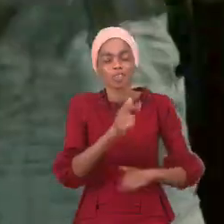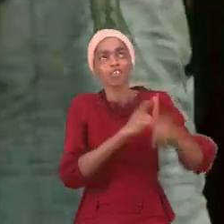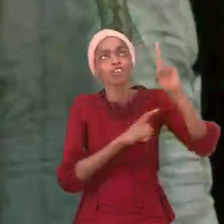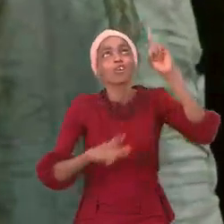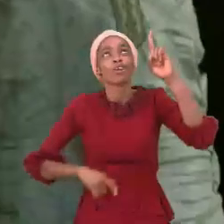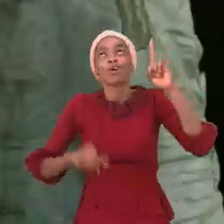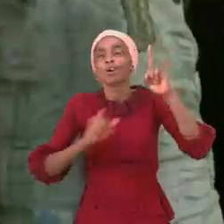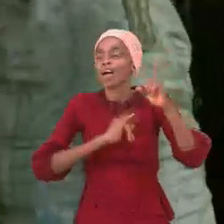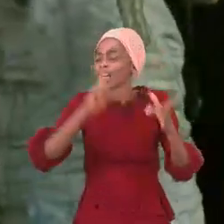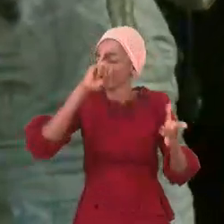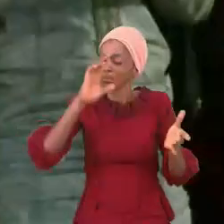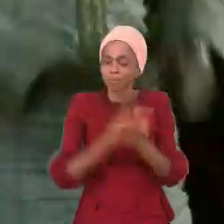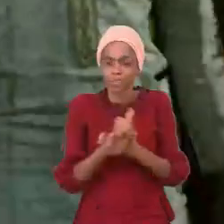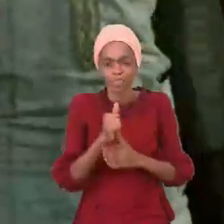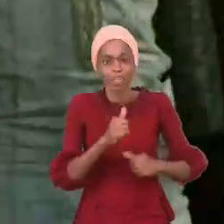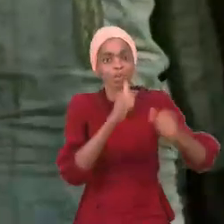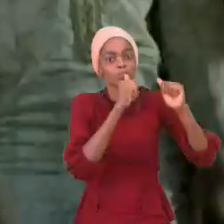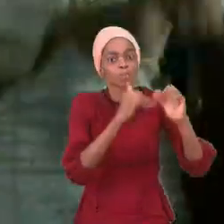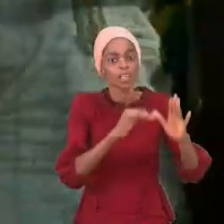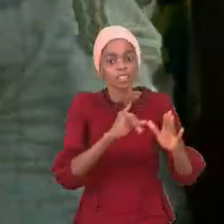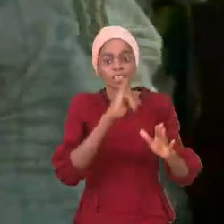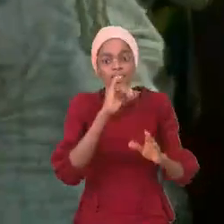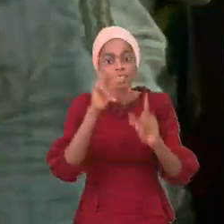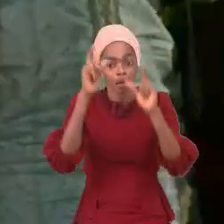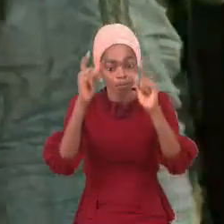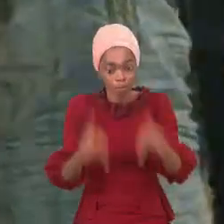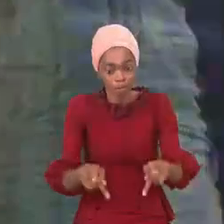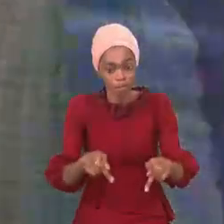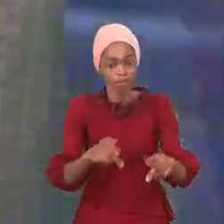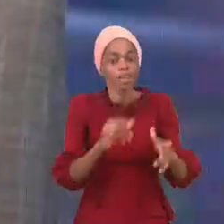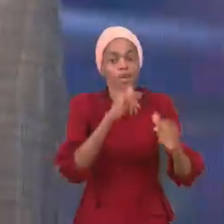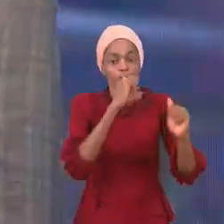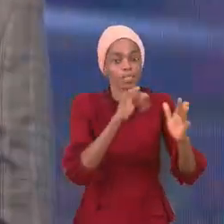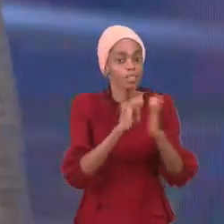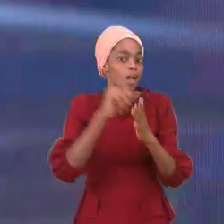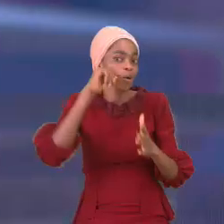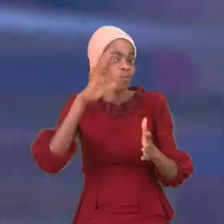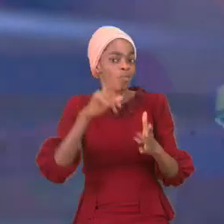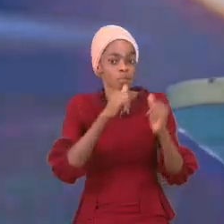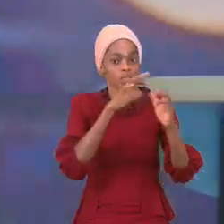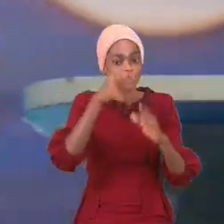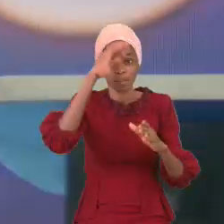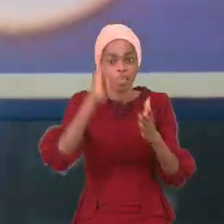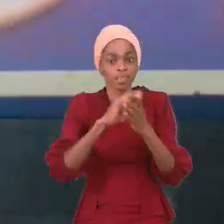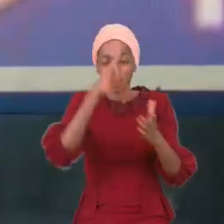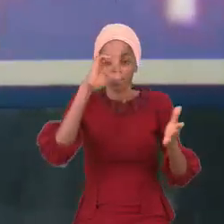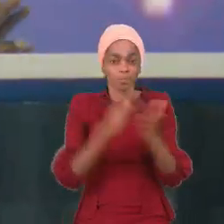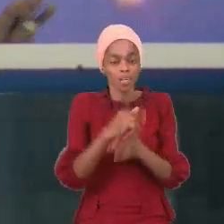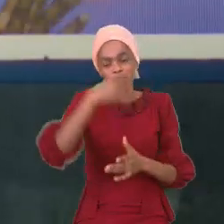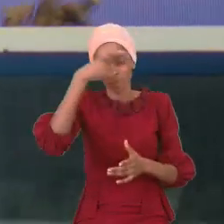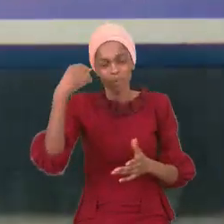believe. Blessed is he and blessed is she who believes, because there shall be